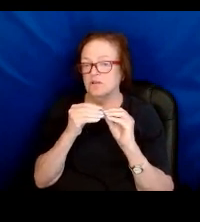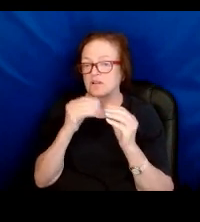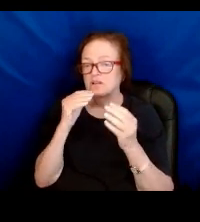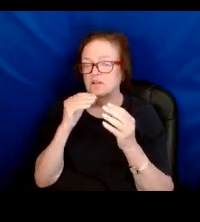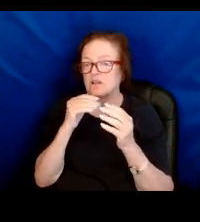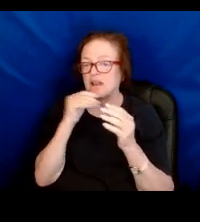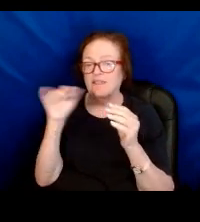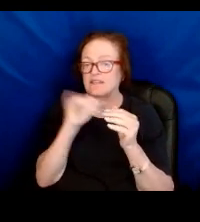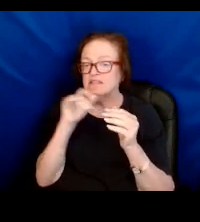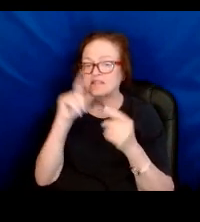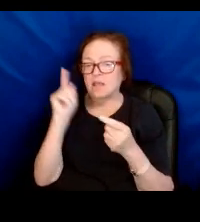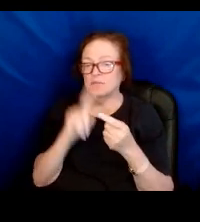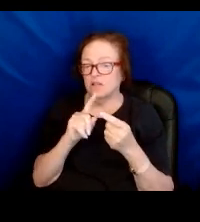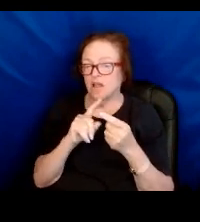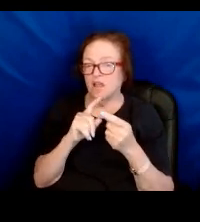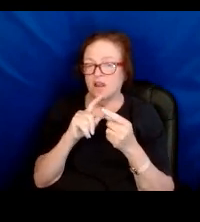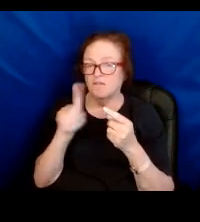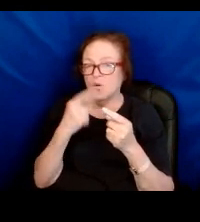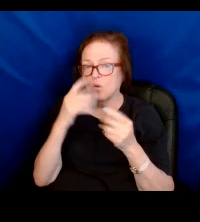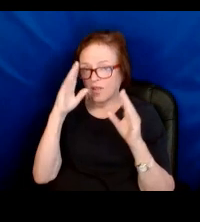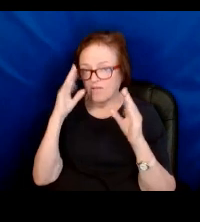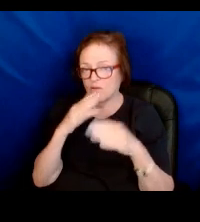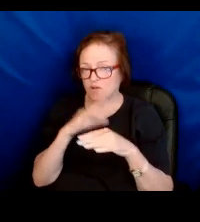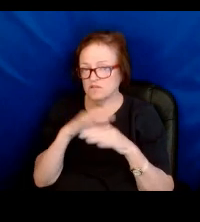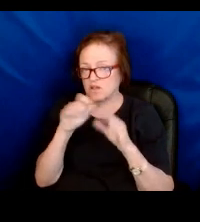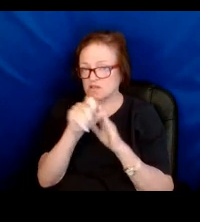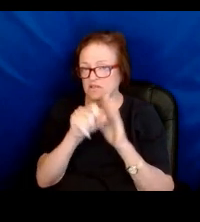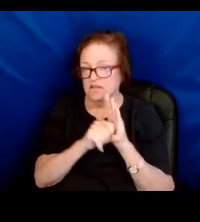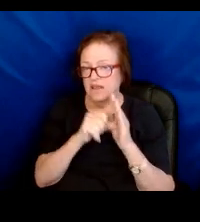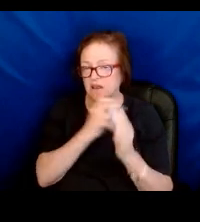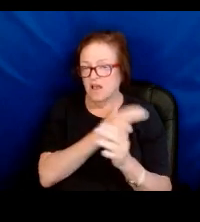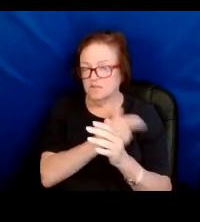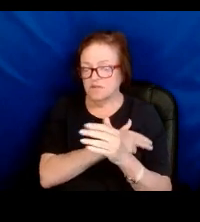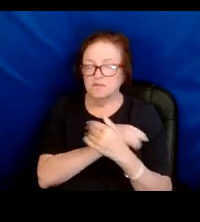that's seen if you only focus on state hospitals.